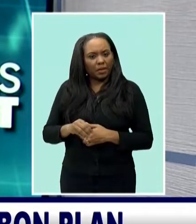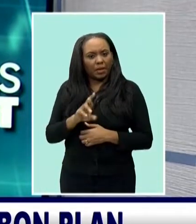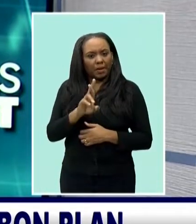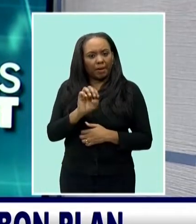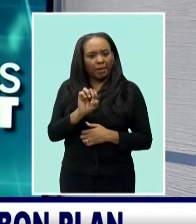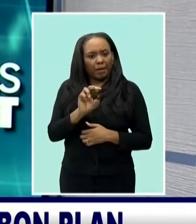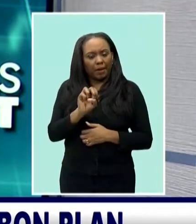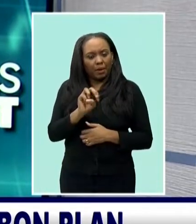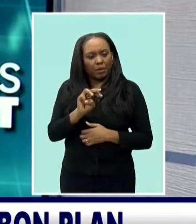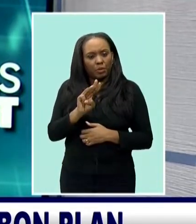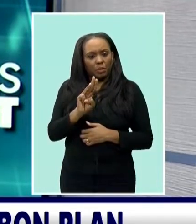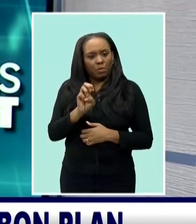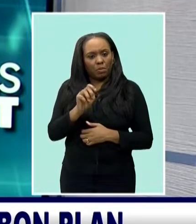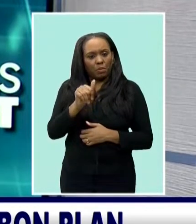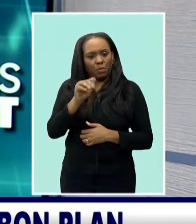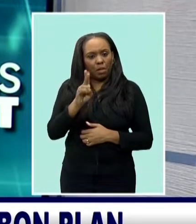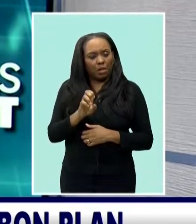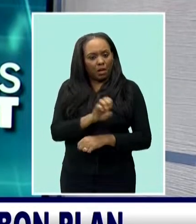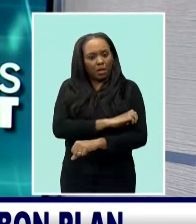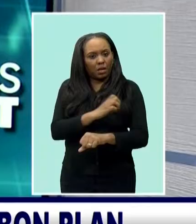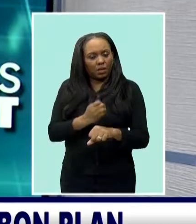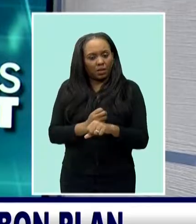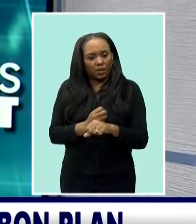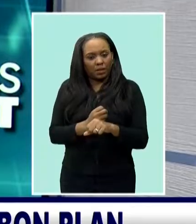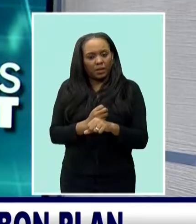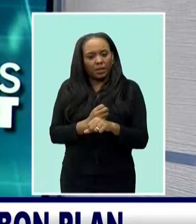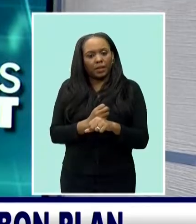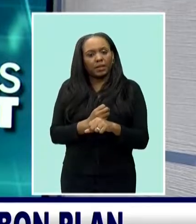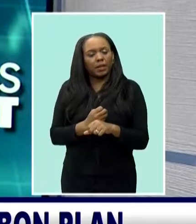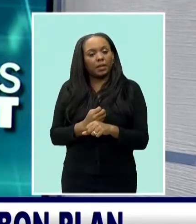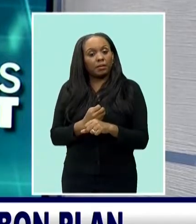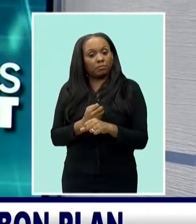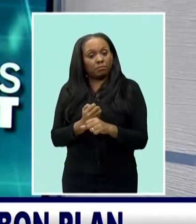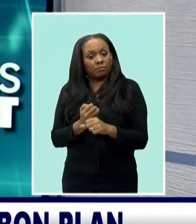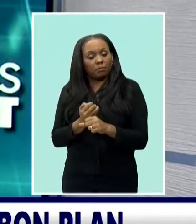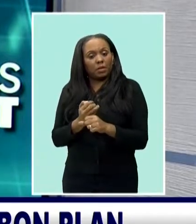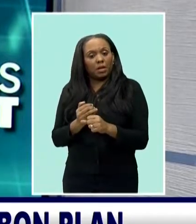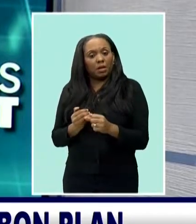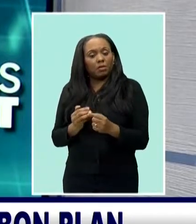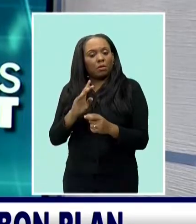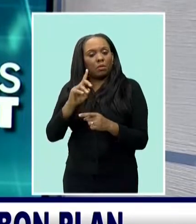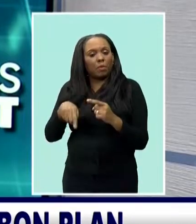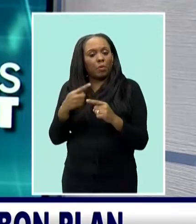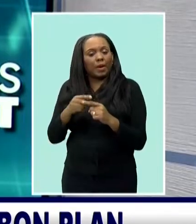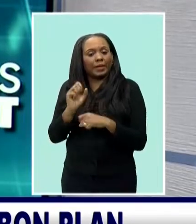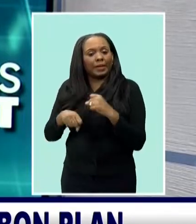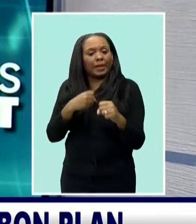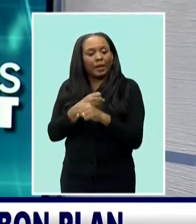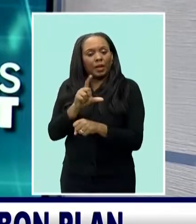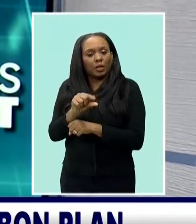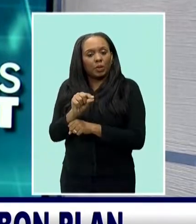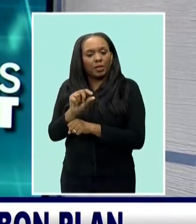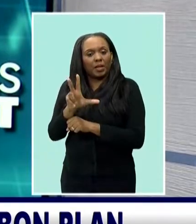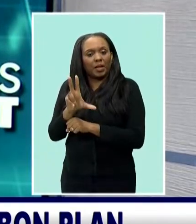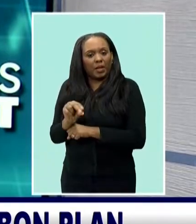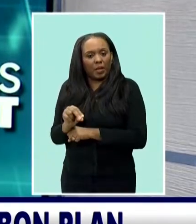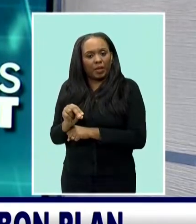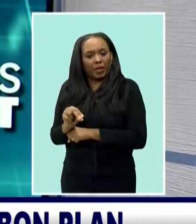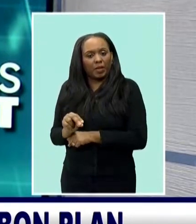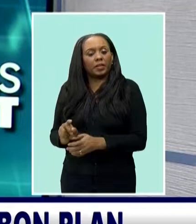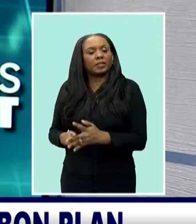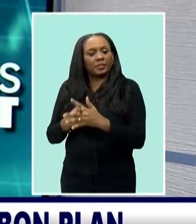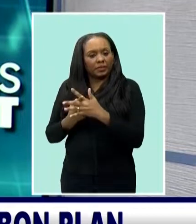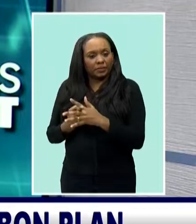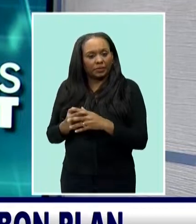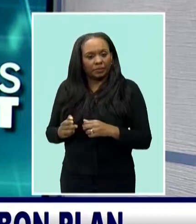from Minister of Energy and Water Resources, Wilfred Abrams. Now, Minister Abrams says government remains committed to ensuring there will be